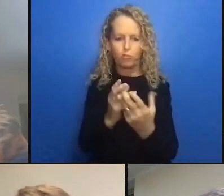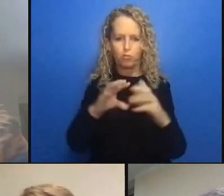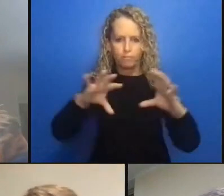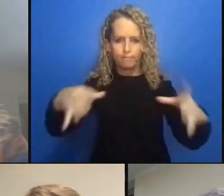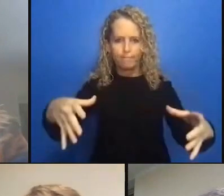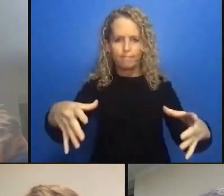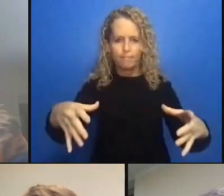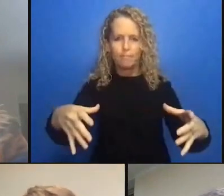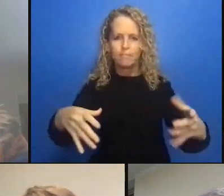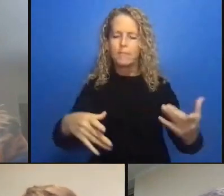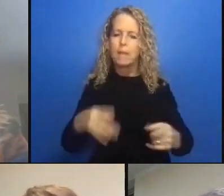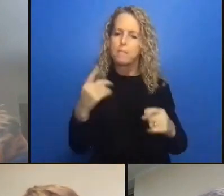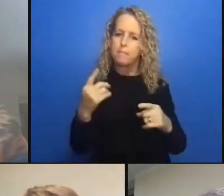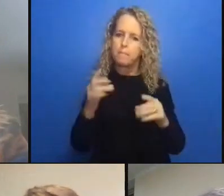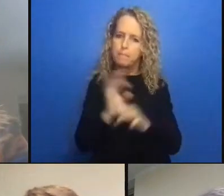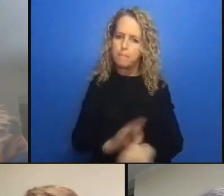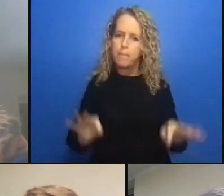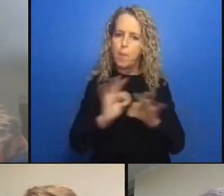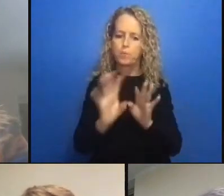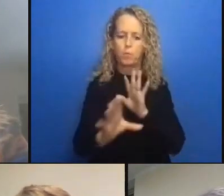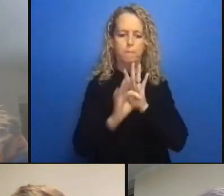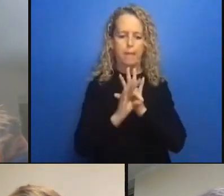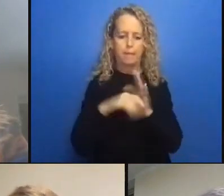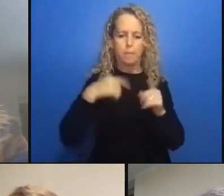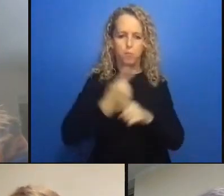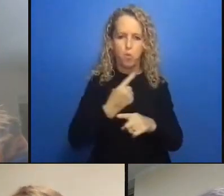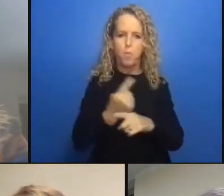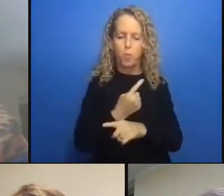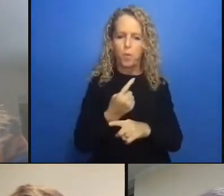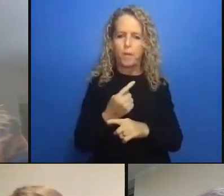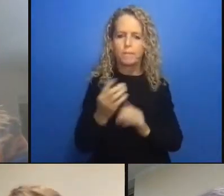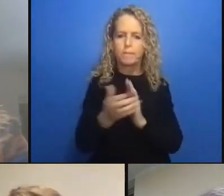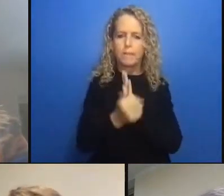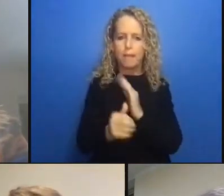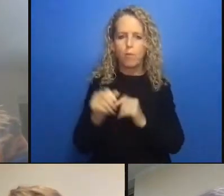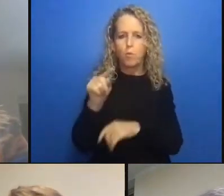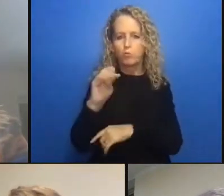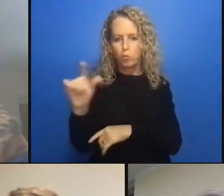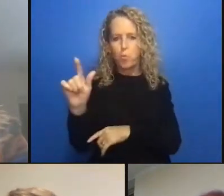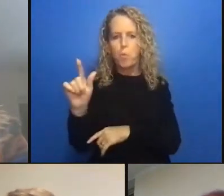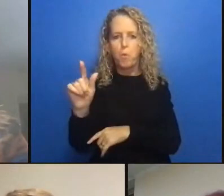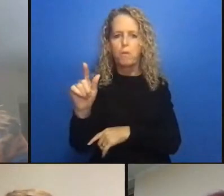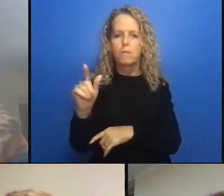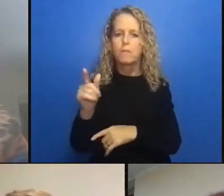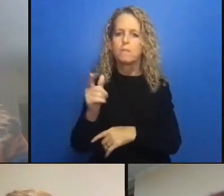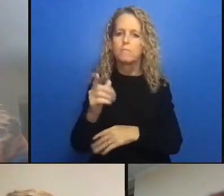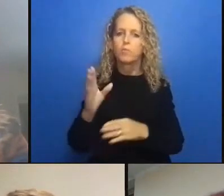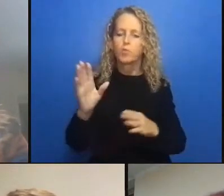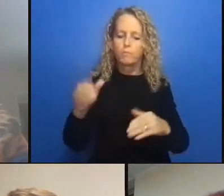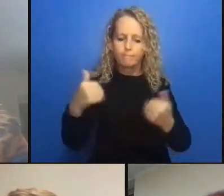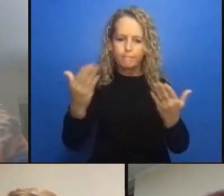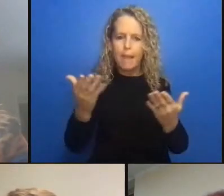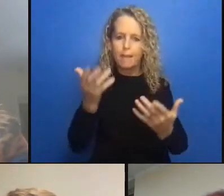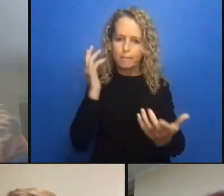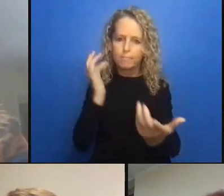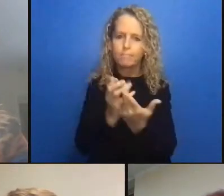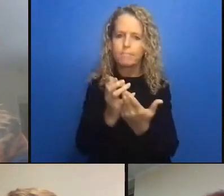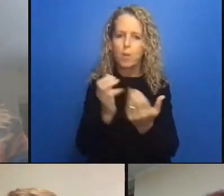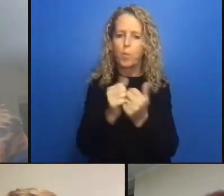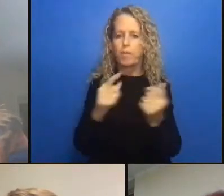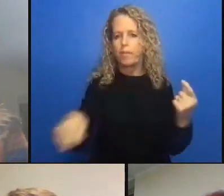right tool for the learning outcome and the learning experience that the instructor or the teacher is going after.